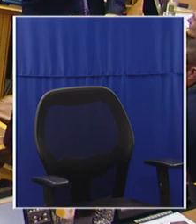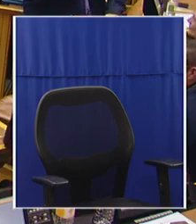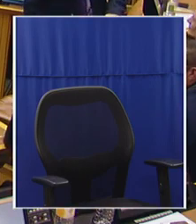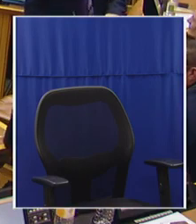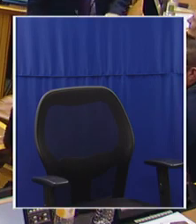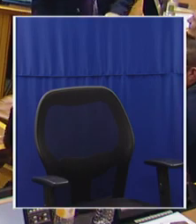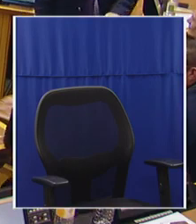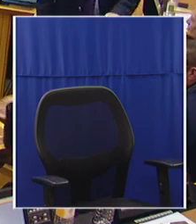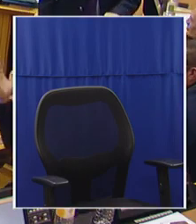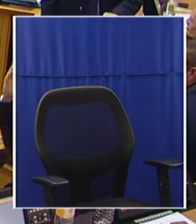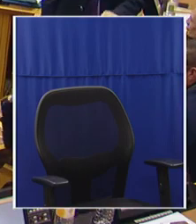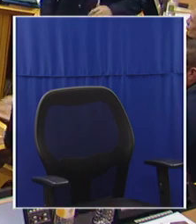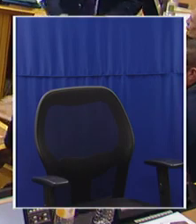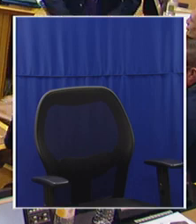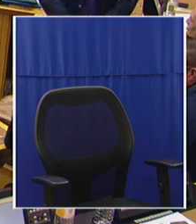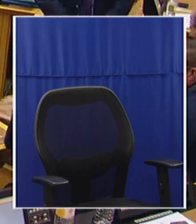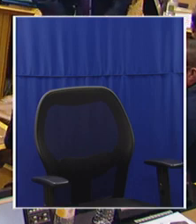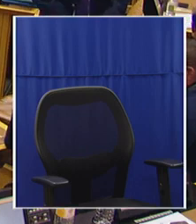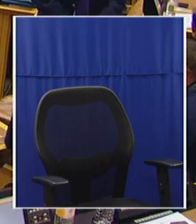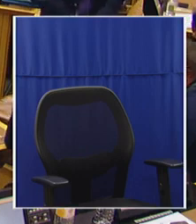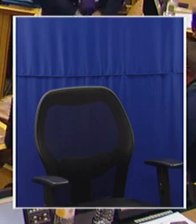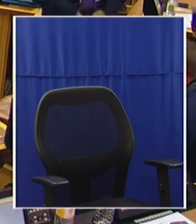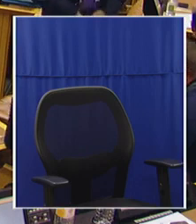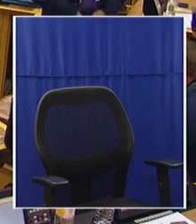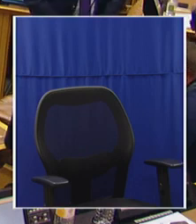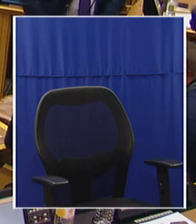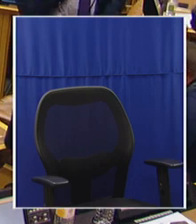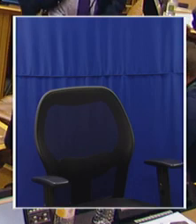ayesaba maphutshwa ongqi